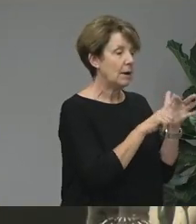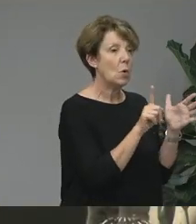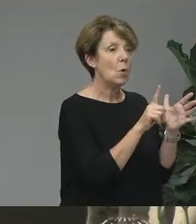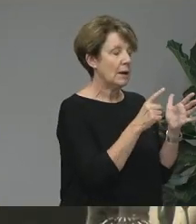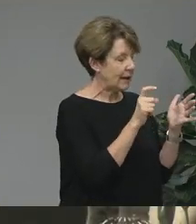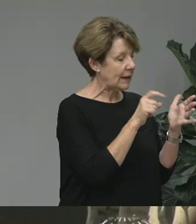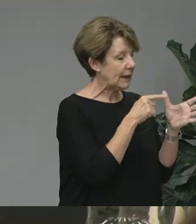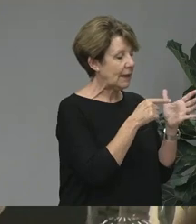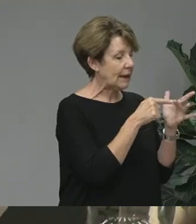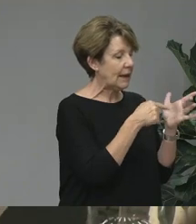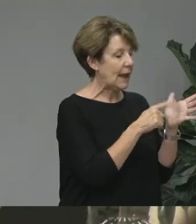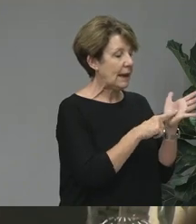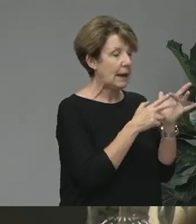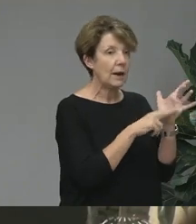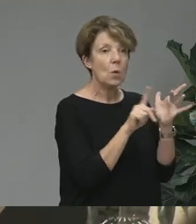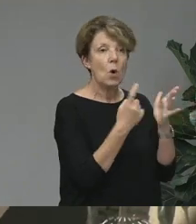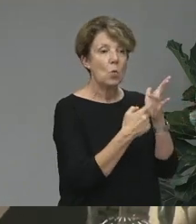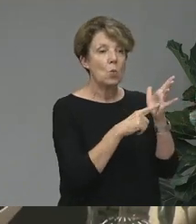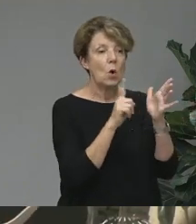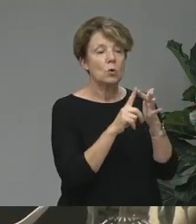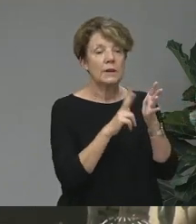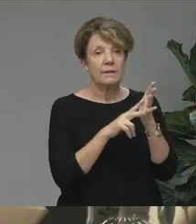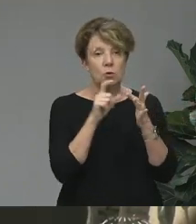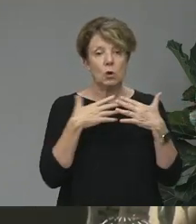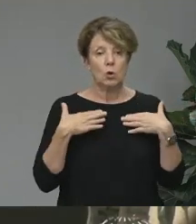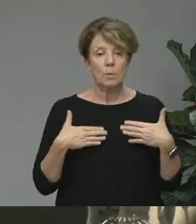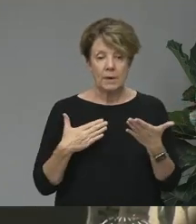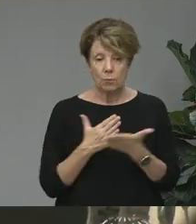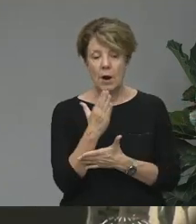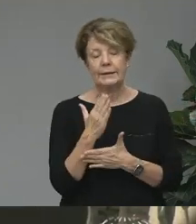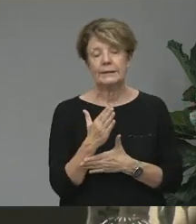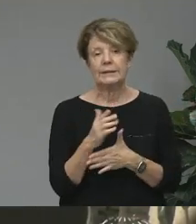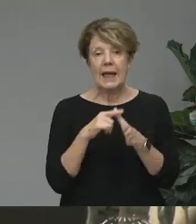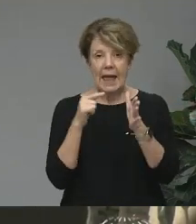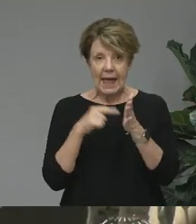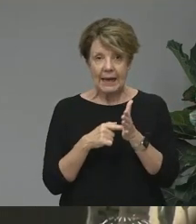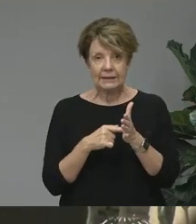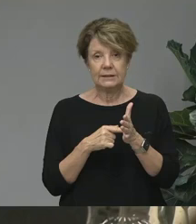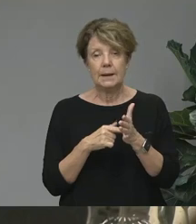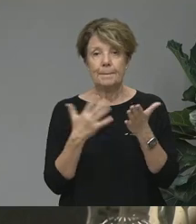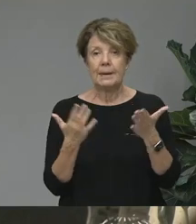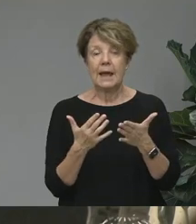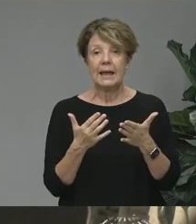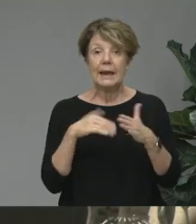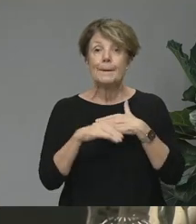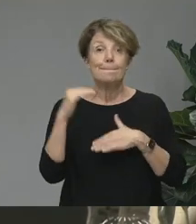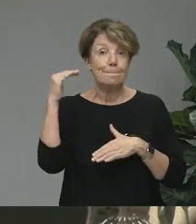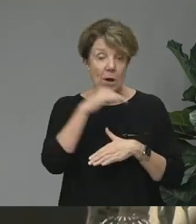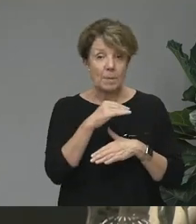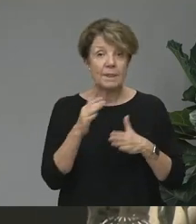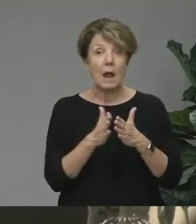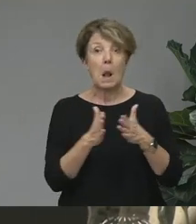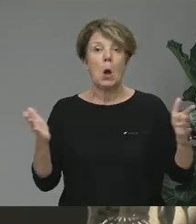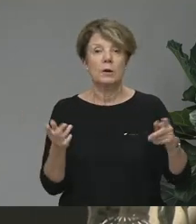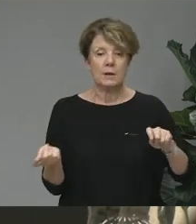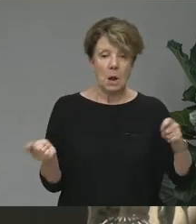Rights Act play in Melbourne, the longest lockdown city in the world, during the